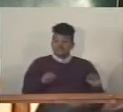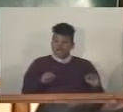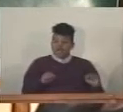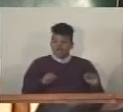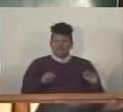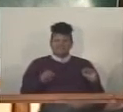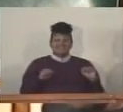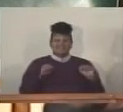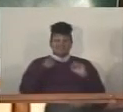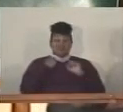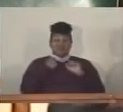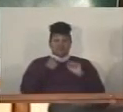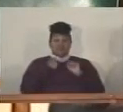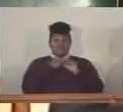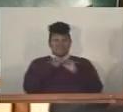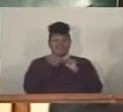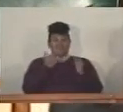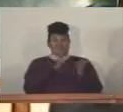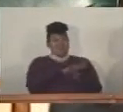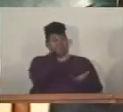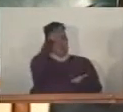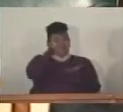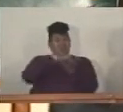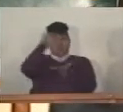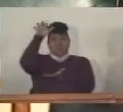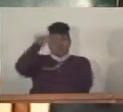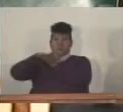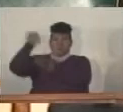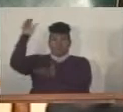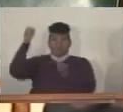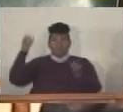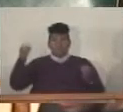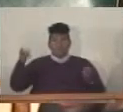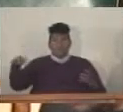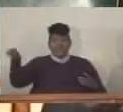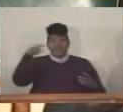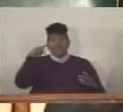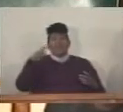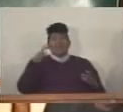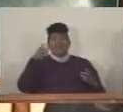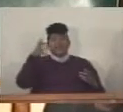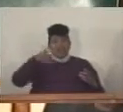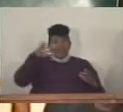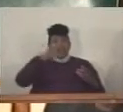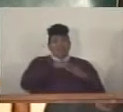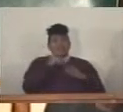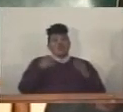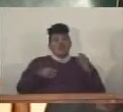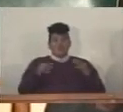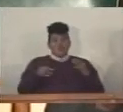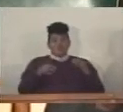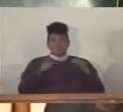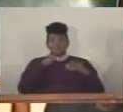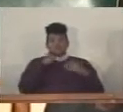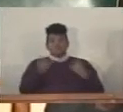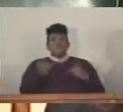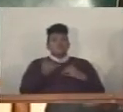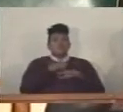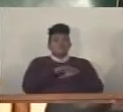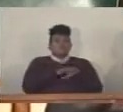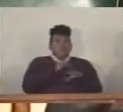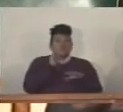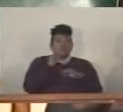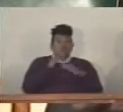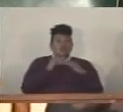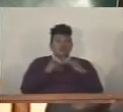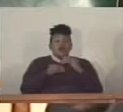An amendment was made in the Lower House to indicate that the restitution order will not prejudice the victim's right to any civil action